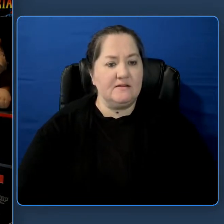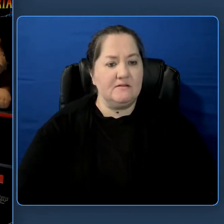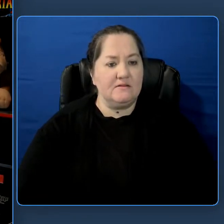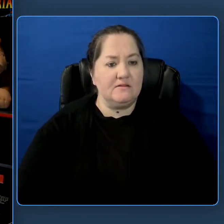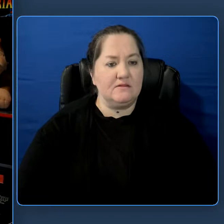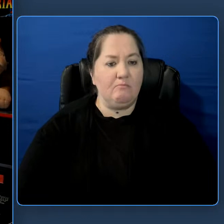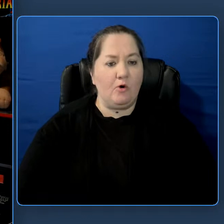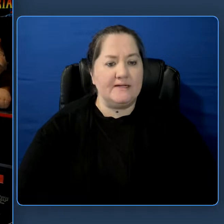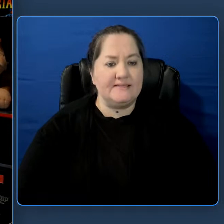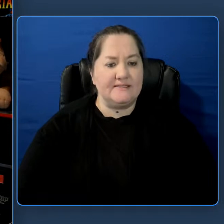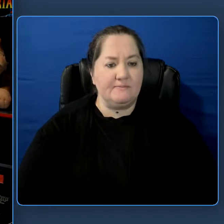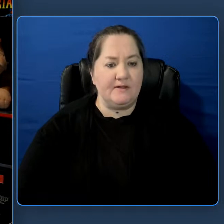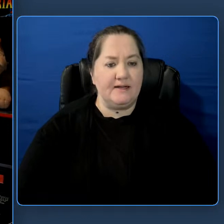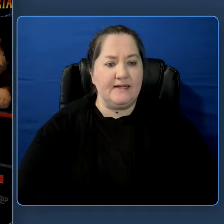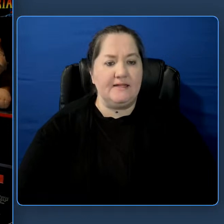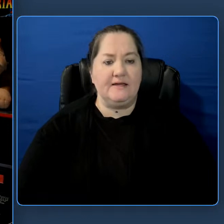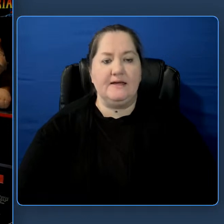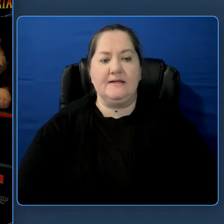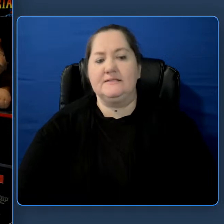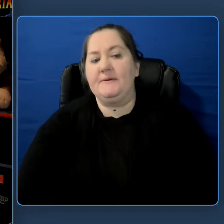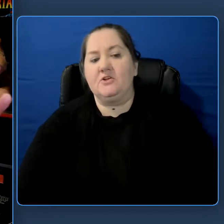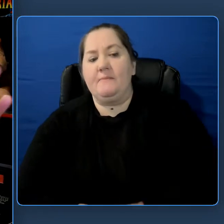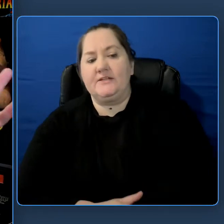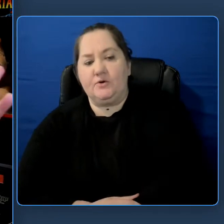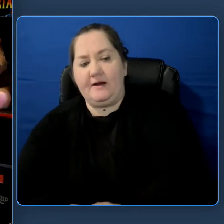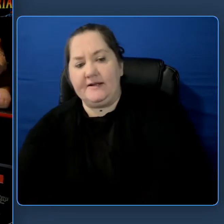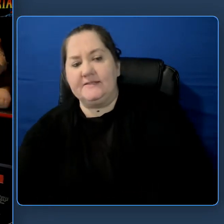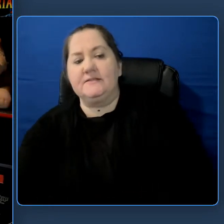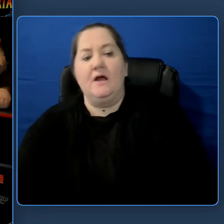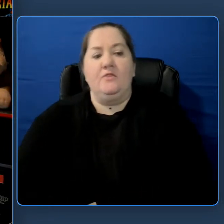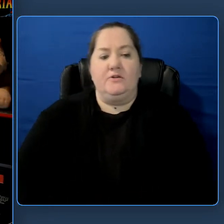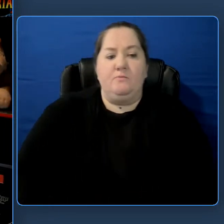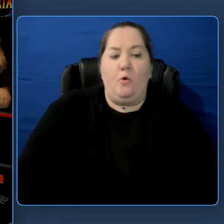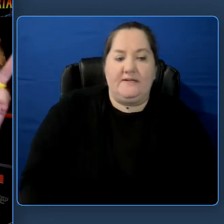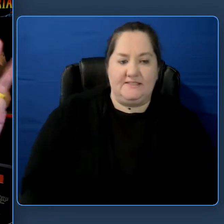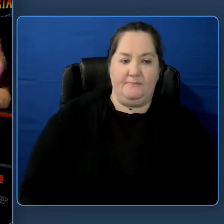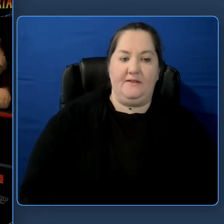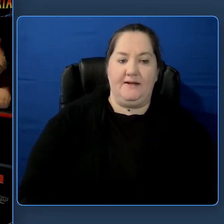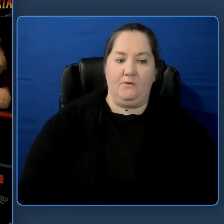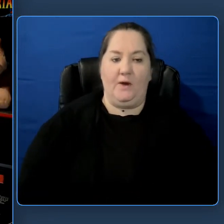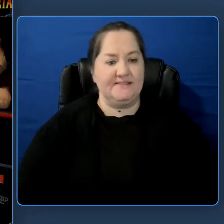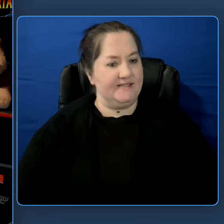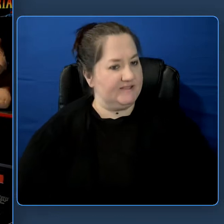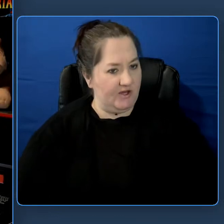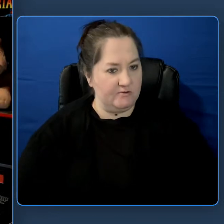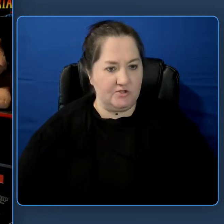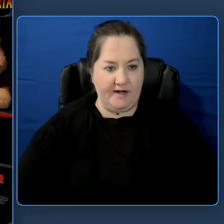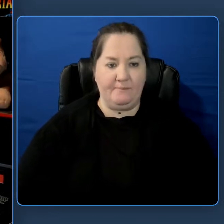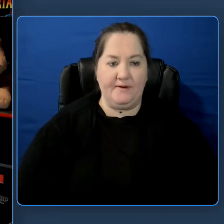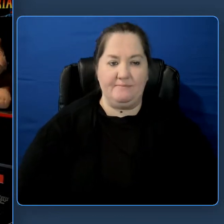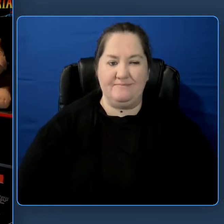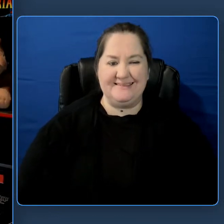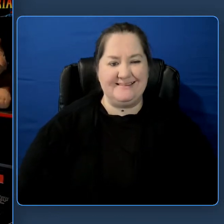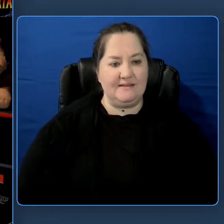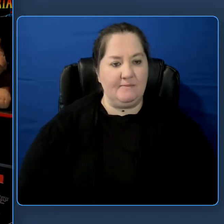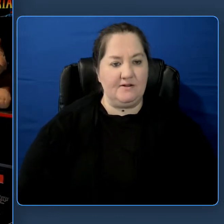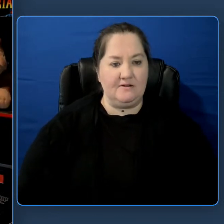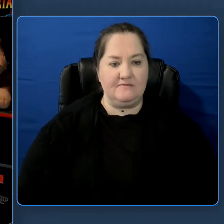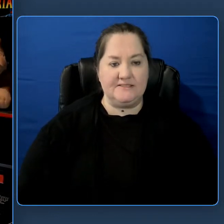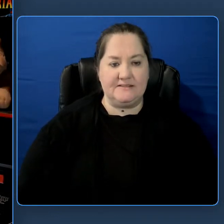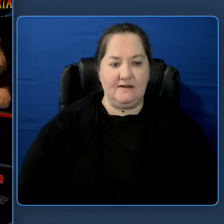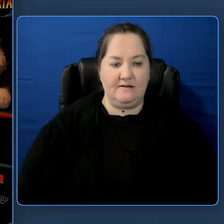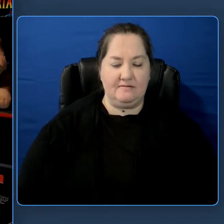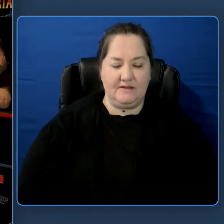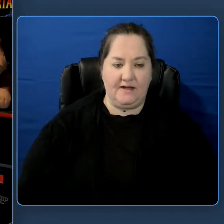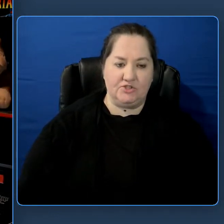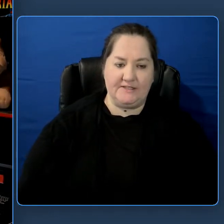notice more accessibility. The bigger the metro areas, there's more accessibility. West and East Coast, great, but in the